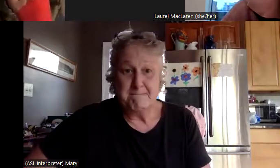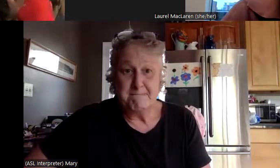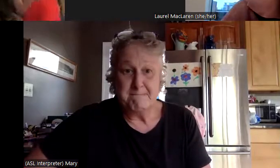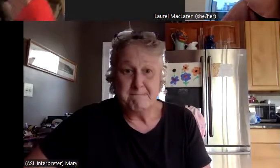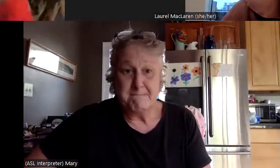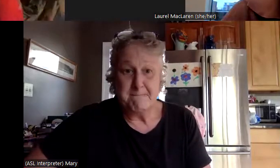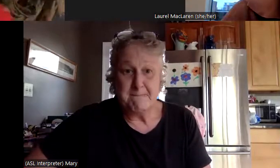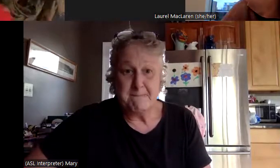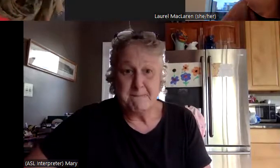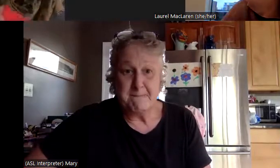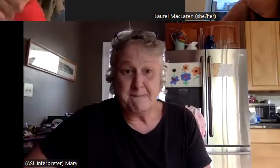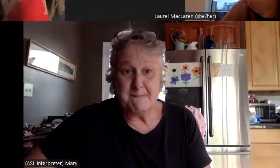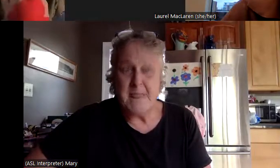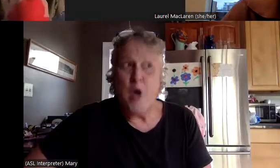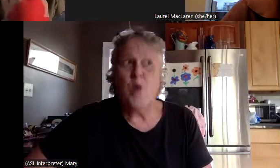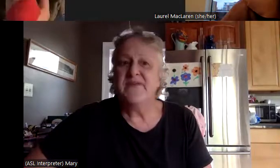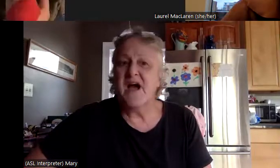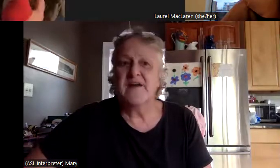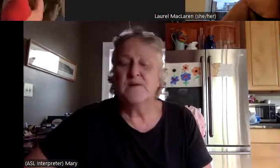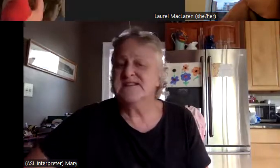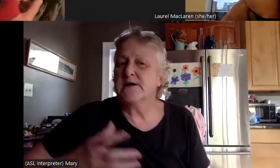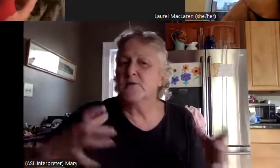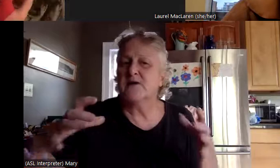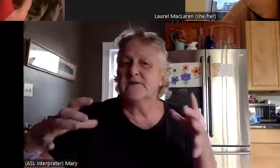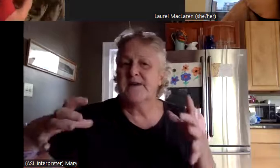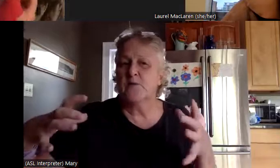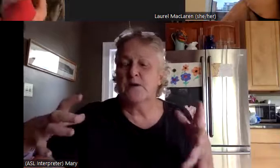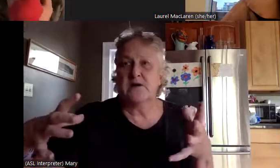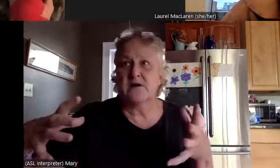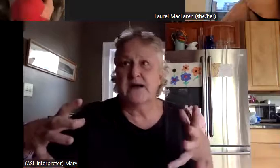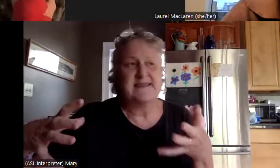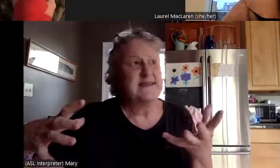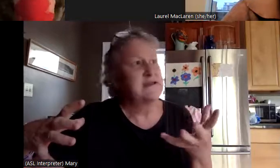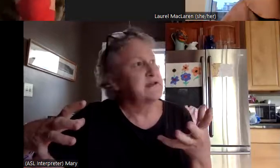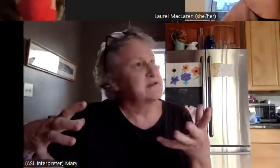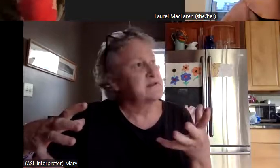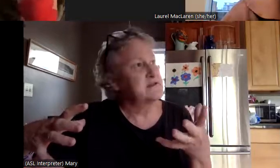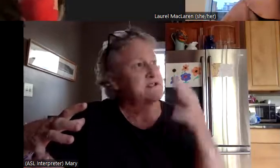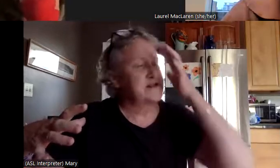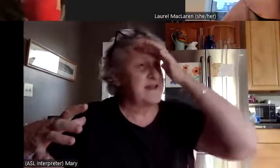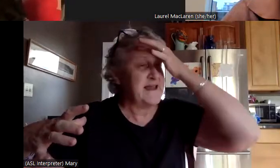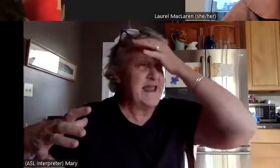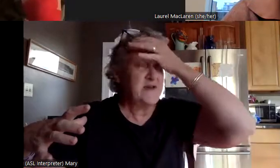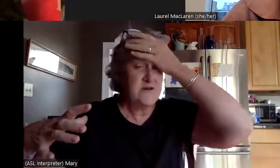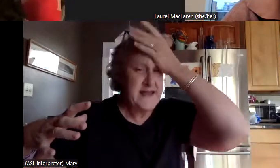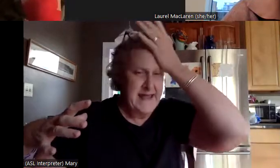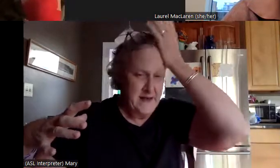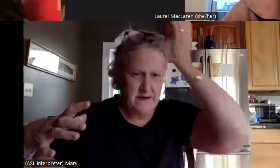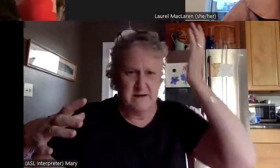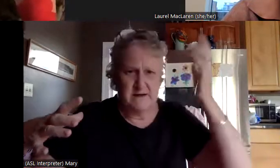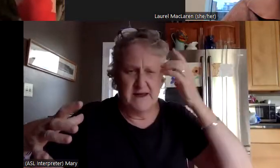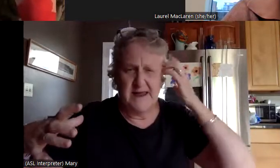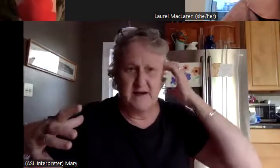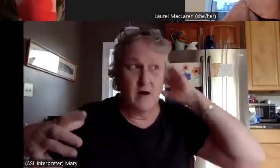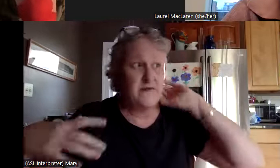they weren't able to get out. They couldn't get well, out the from their other egg. ones, there were, I think she said like 8 or